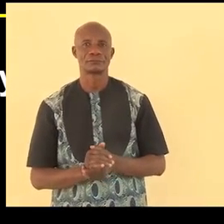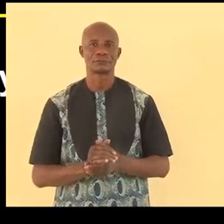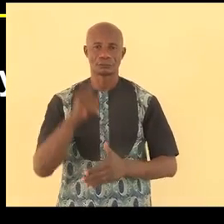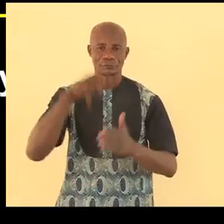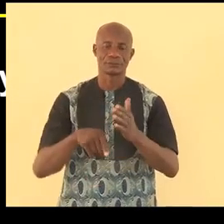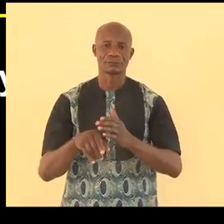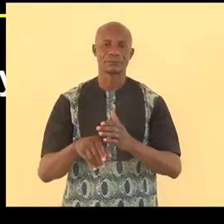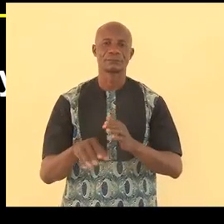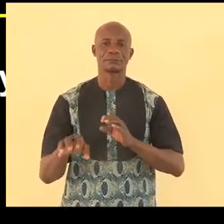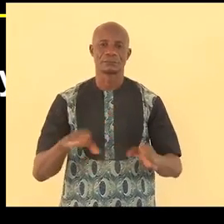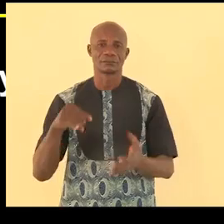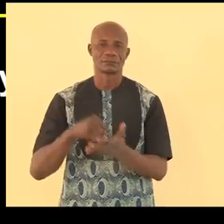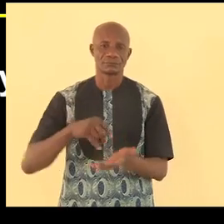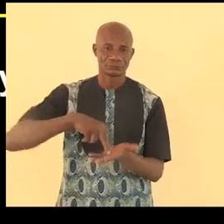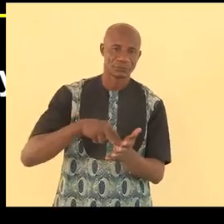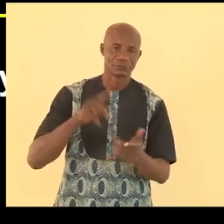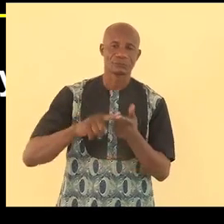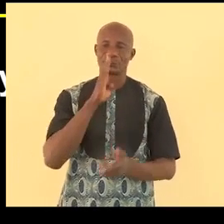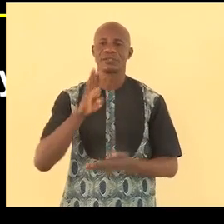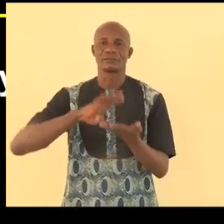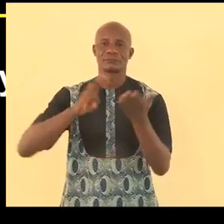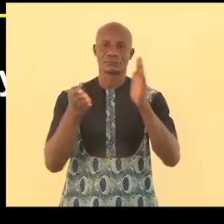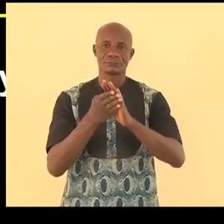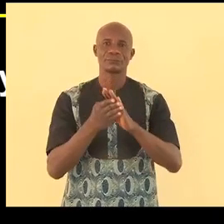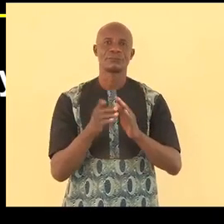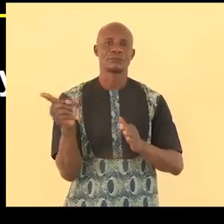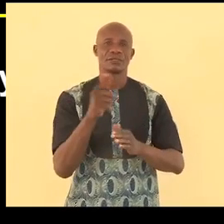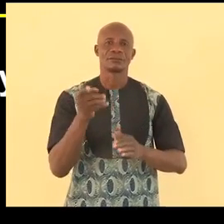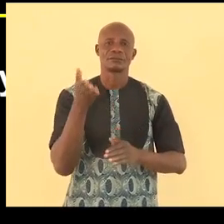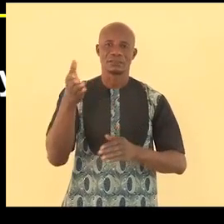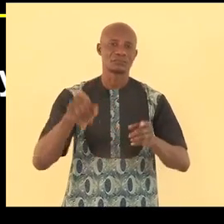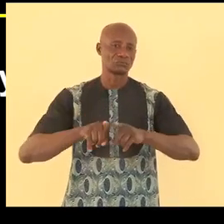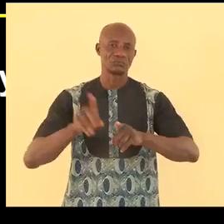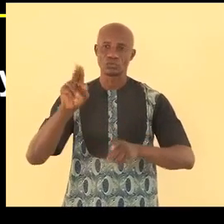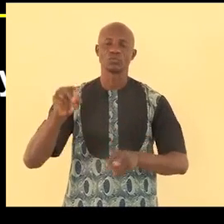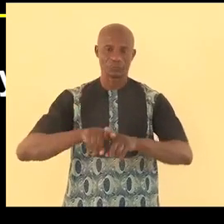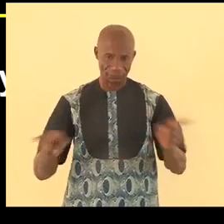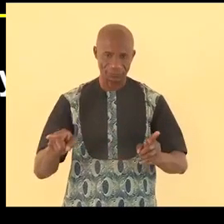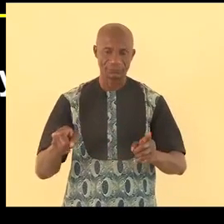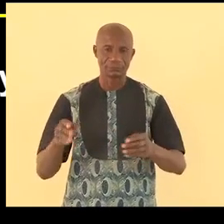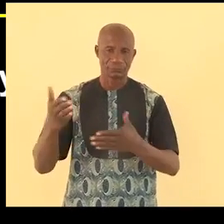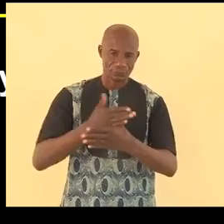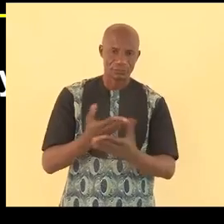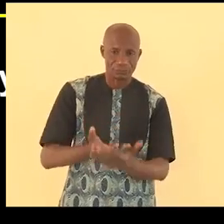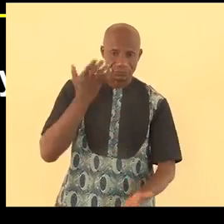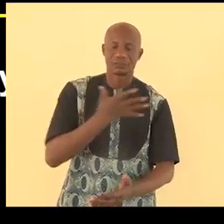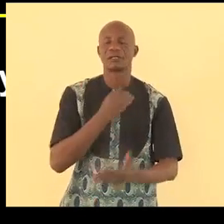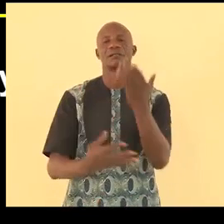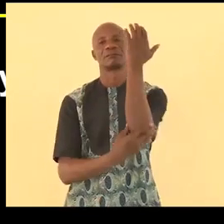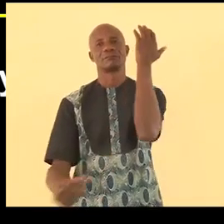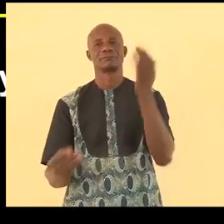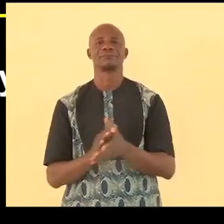what does it mean to be in a community where there's no difference between the rich and the poor?